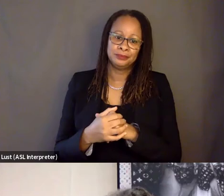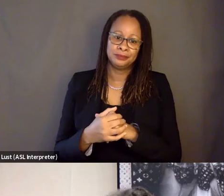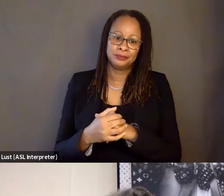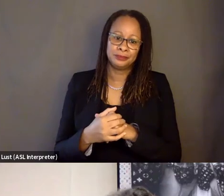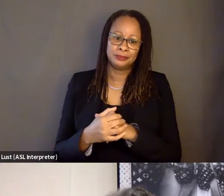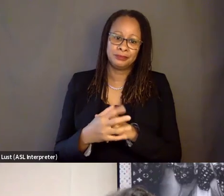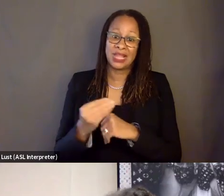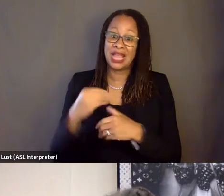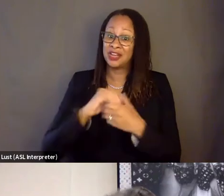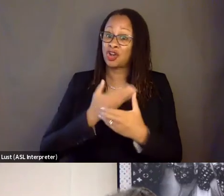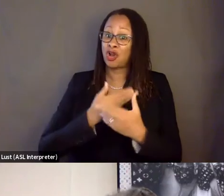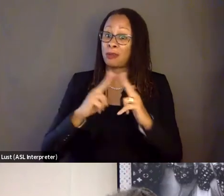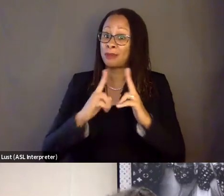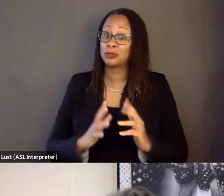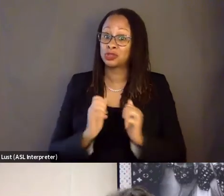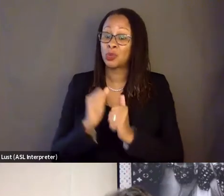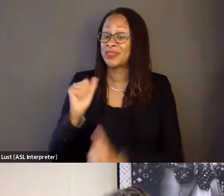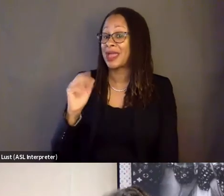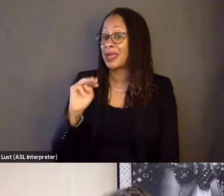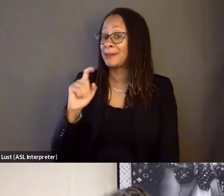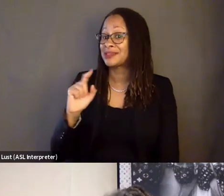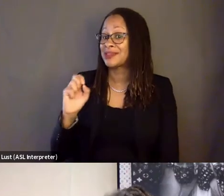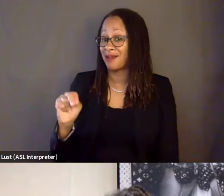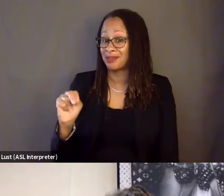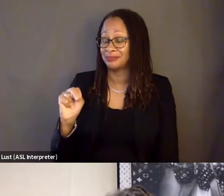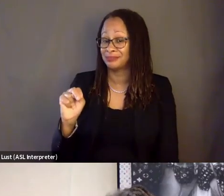in our partnership with Amazon,